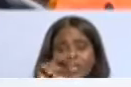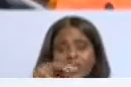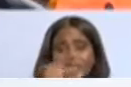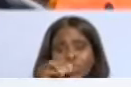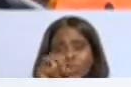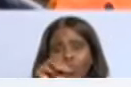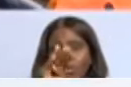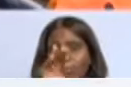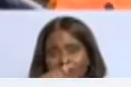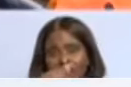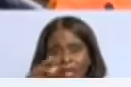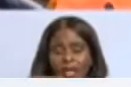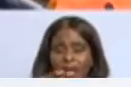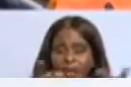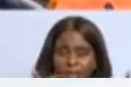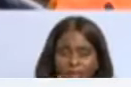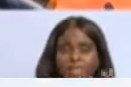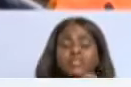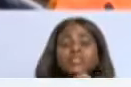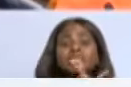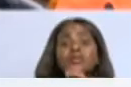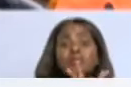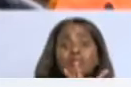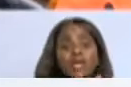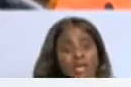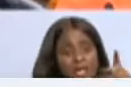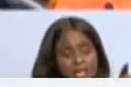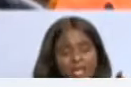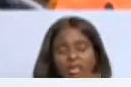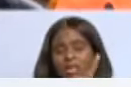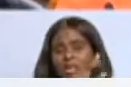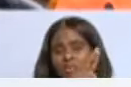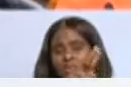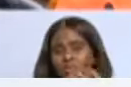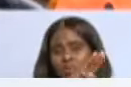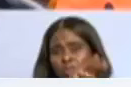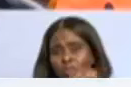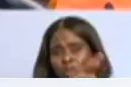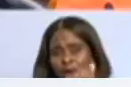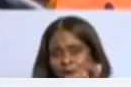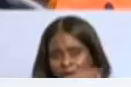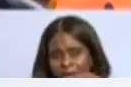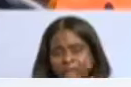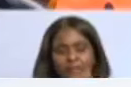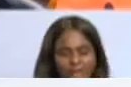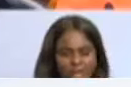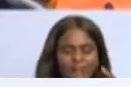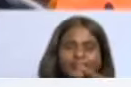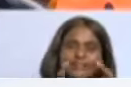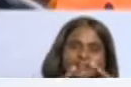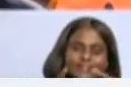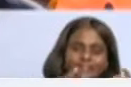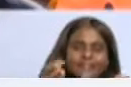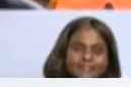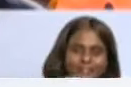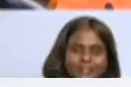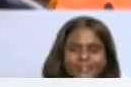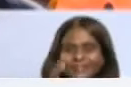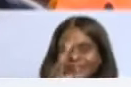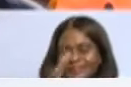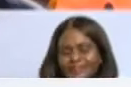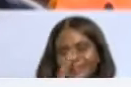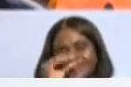Chililabombwe. Barrick Lumana, since we took office, Madam